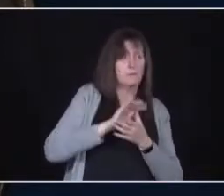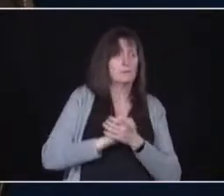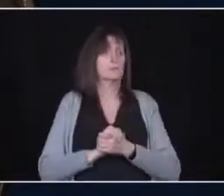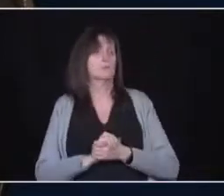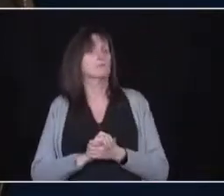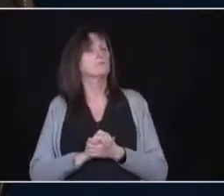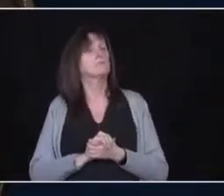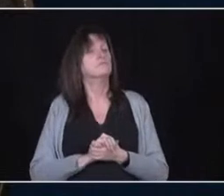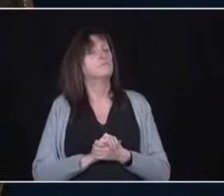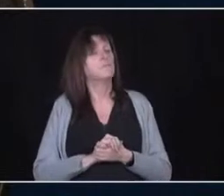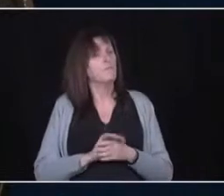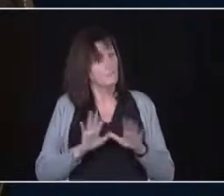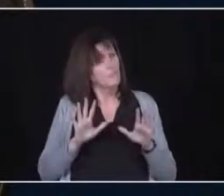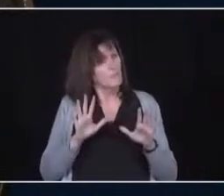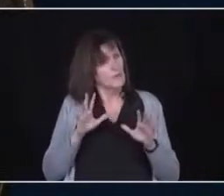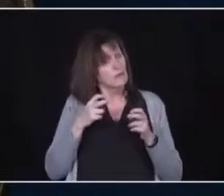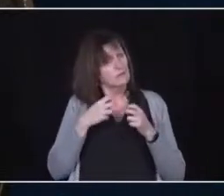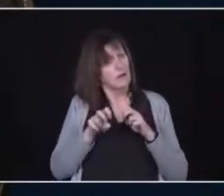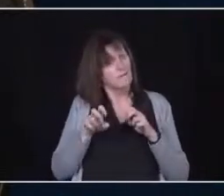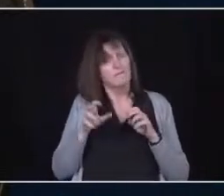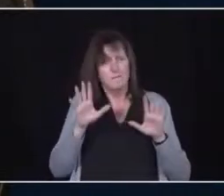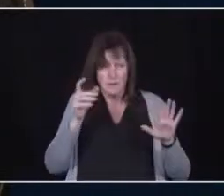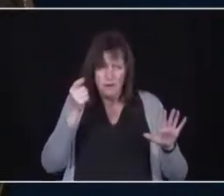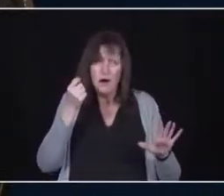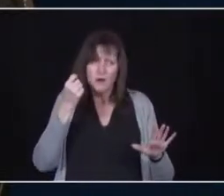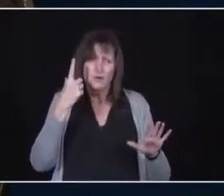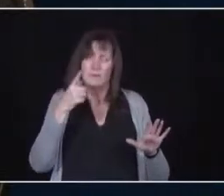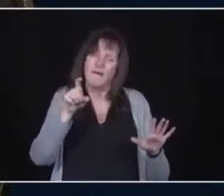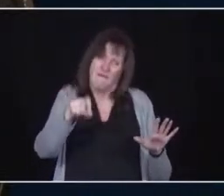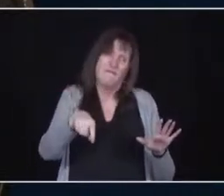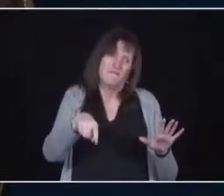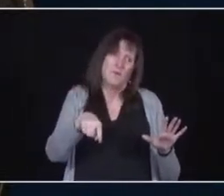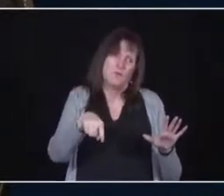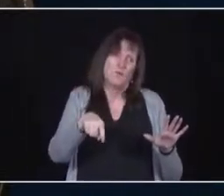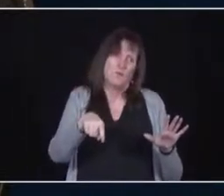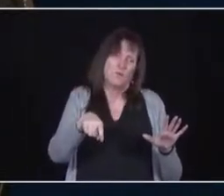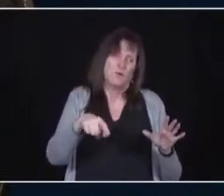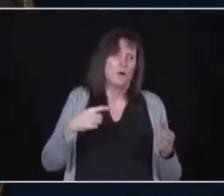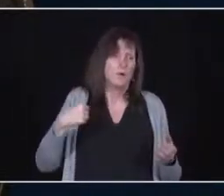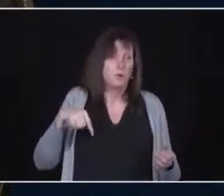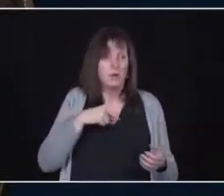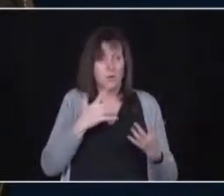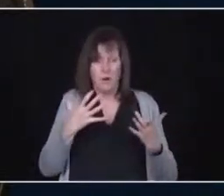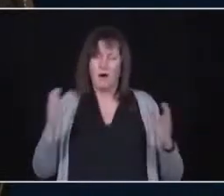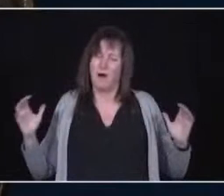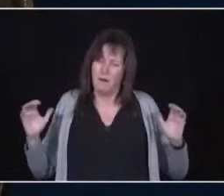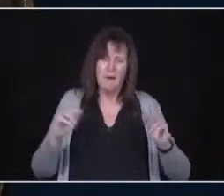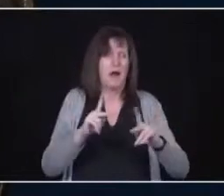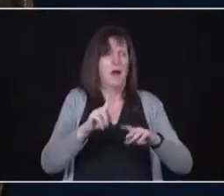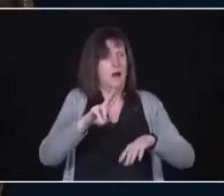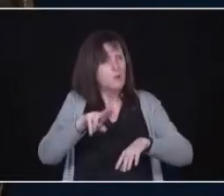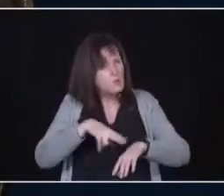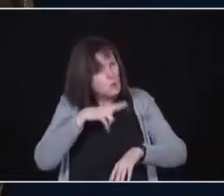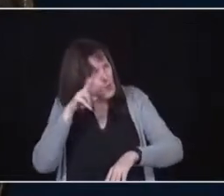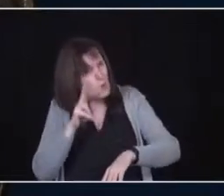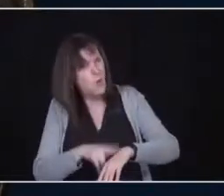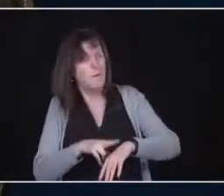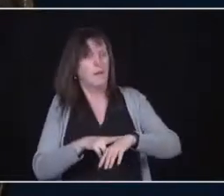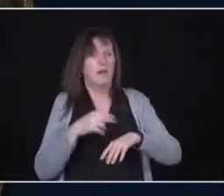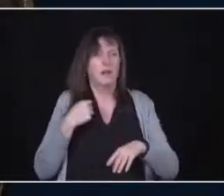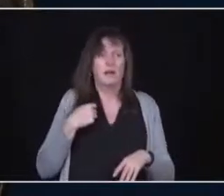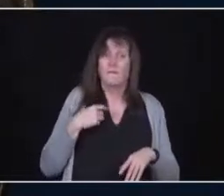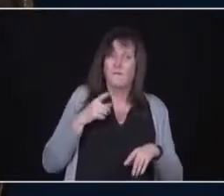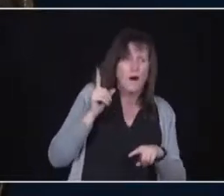this health crisis. We all want to get back to normal, but we can't get there without all doing everything we